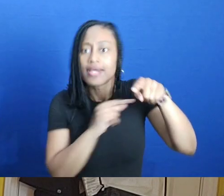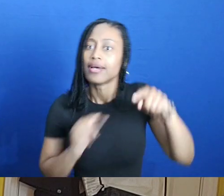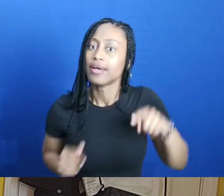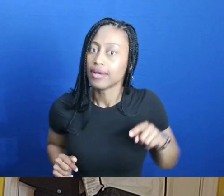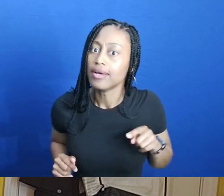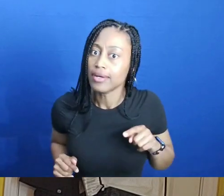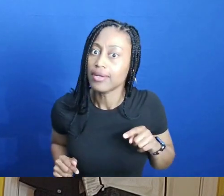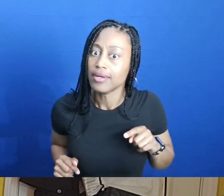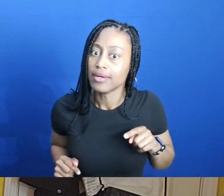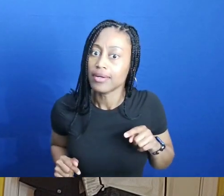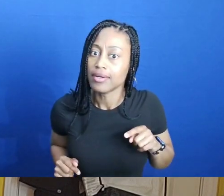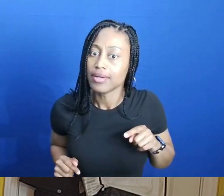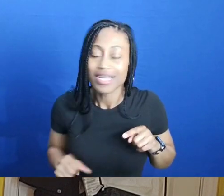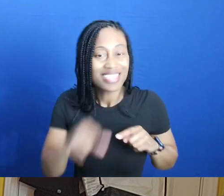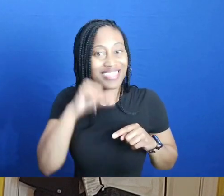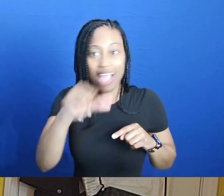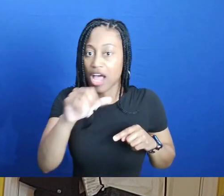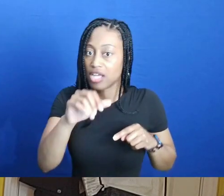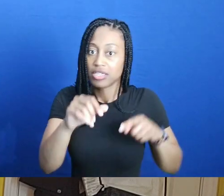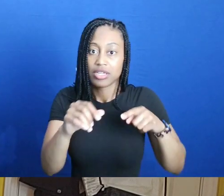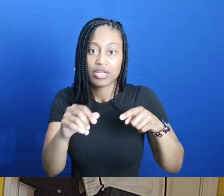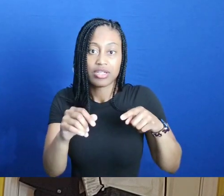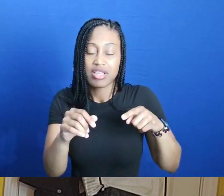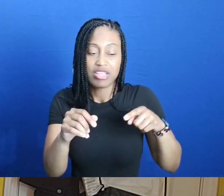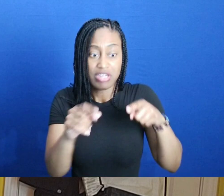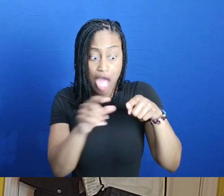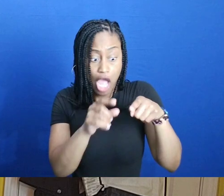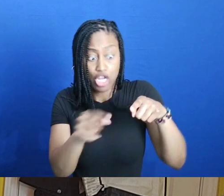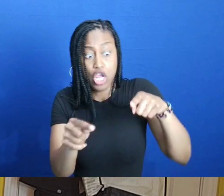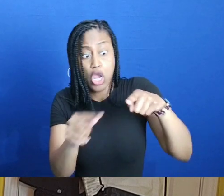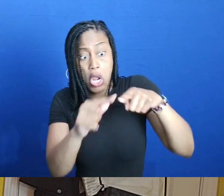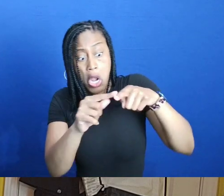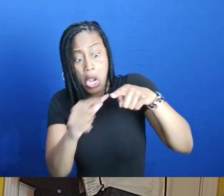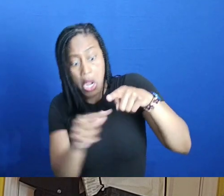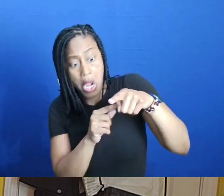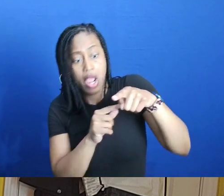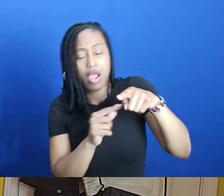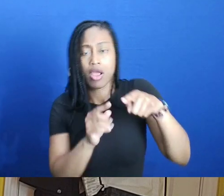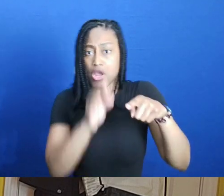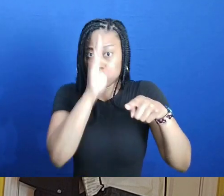edge, it's ripply. It's not straight. It's not